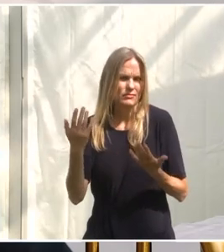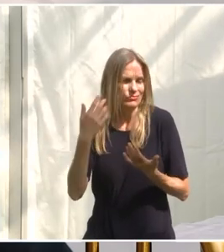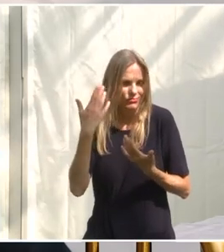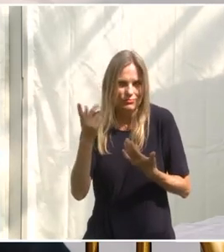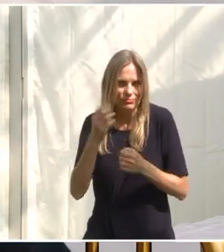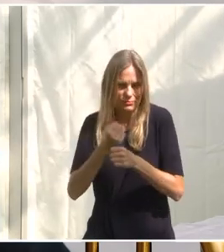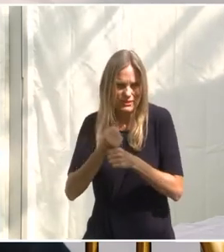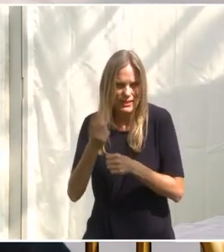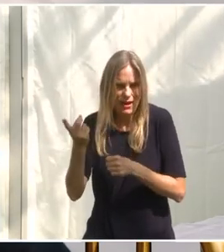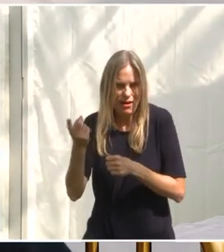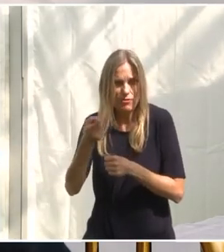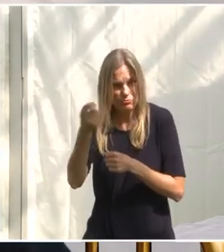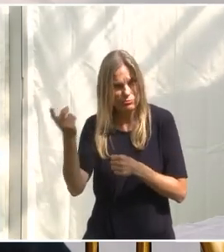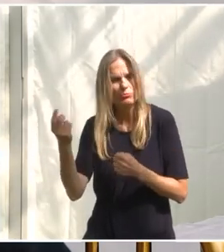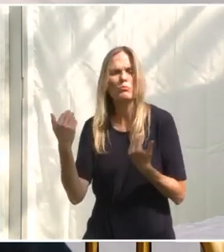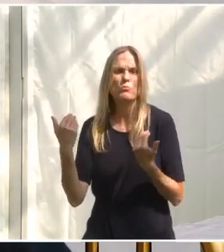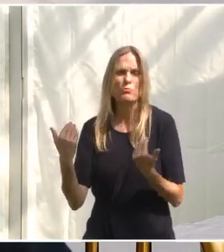have quite good,